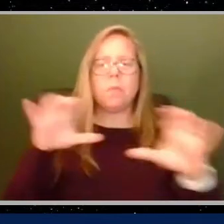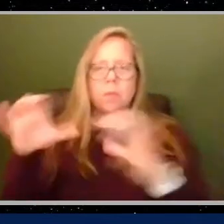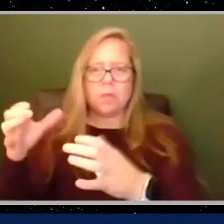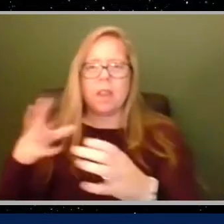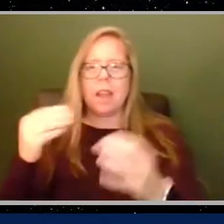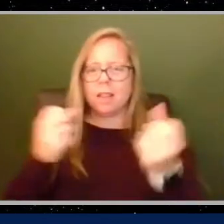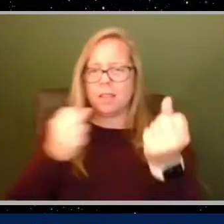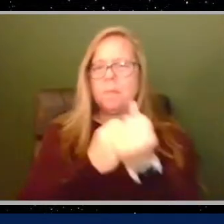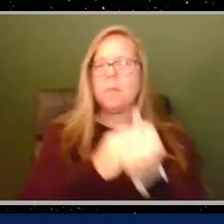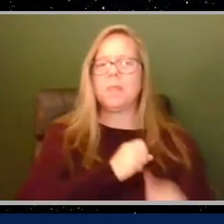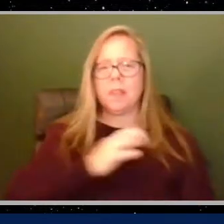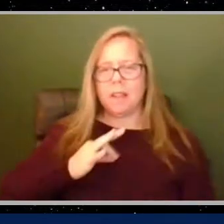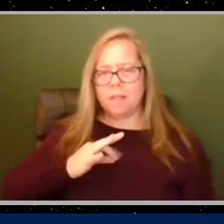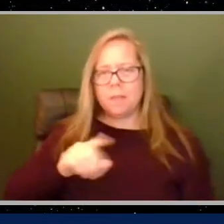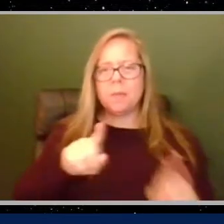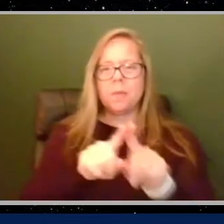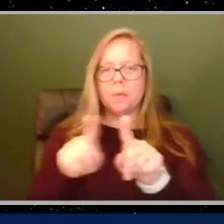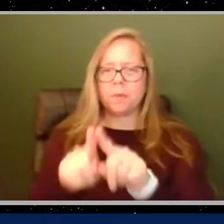support staff.